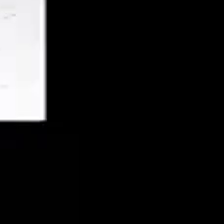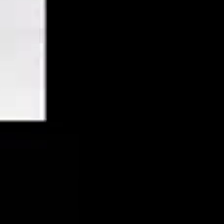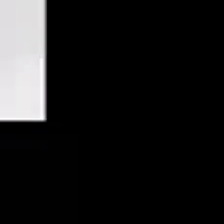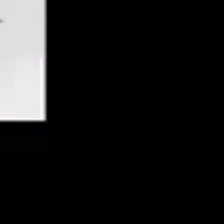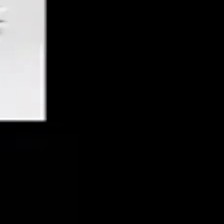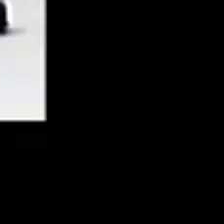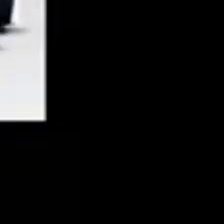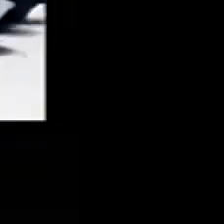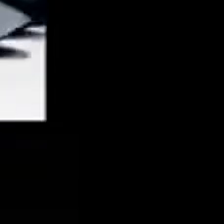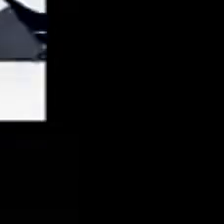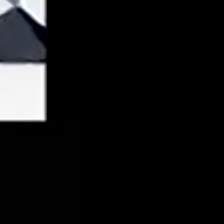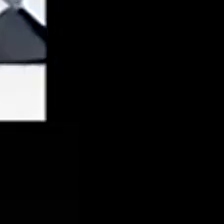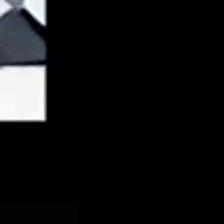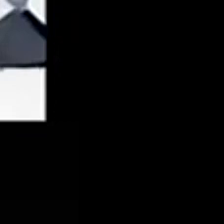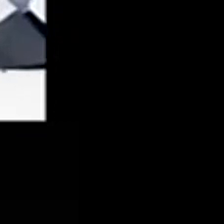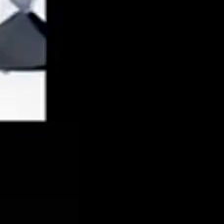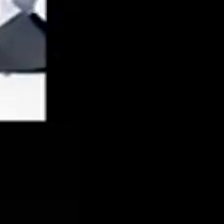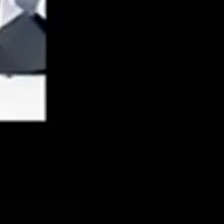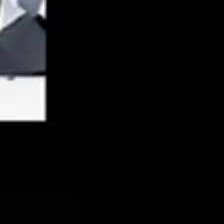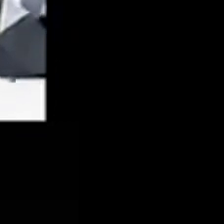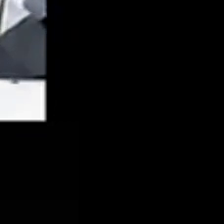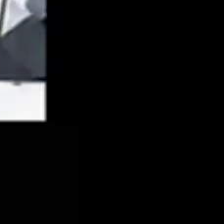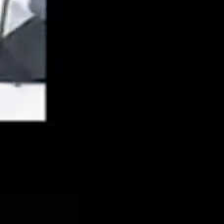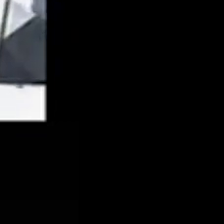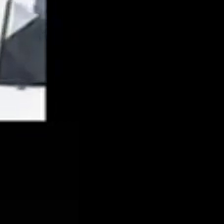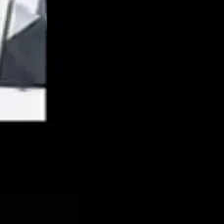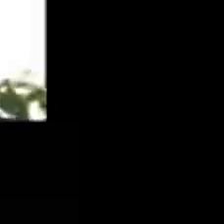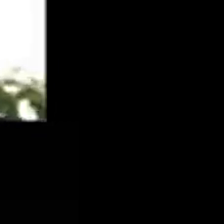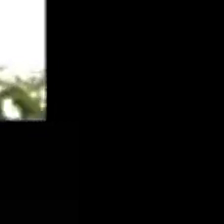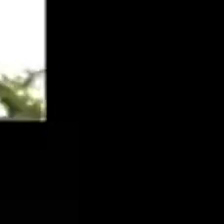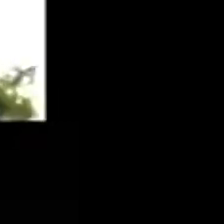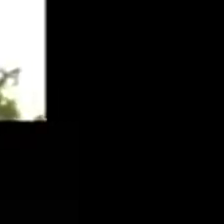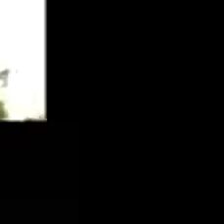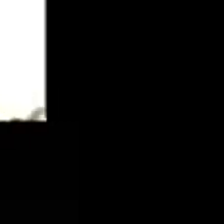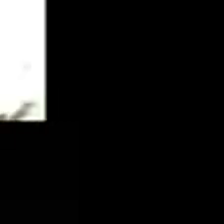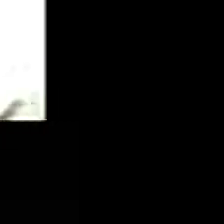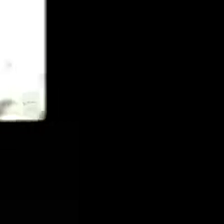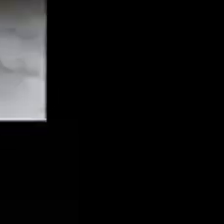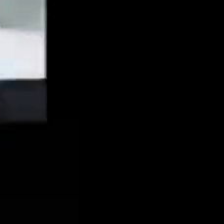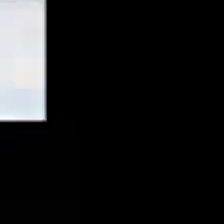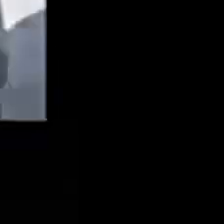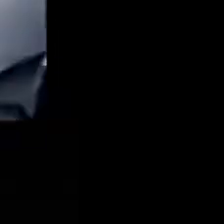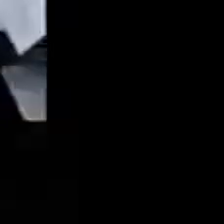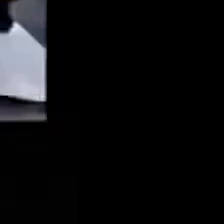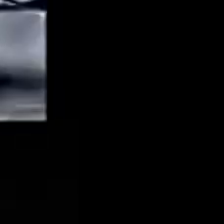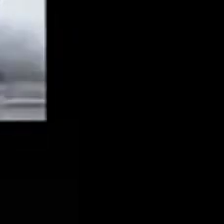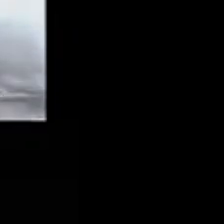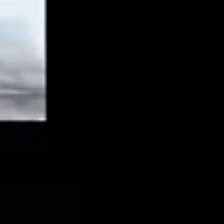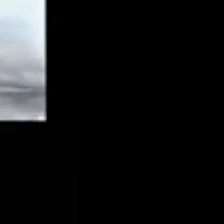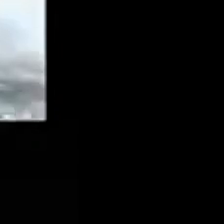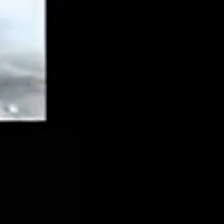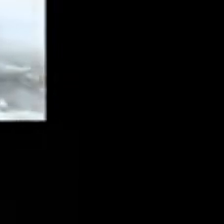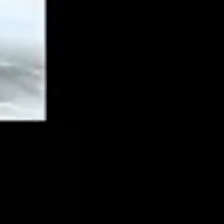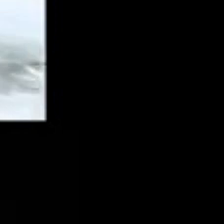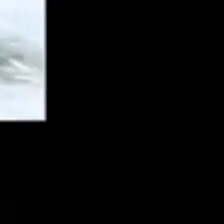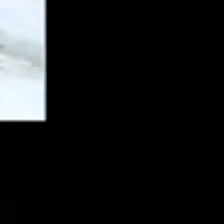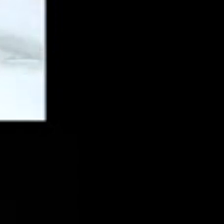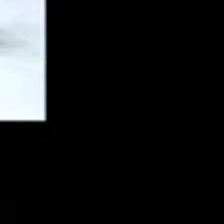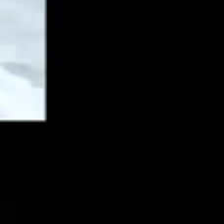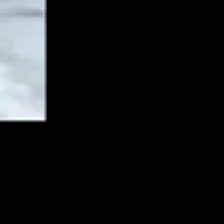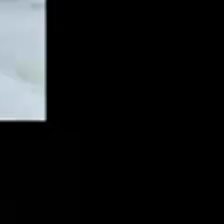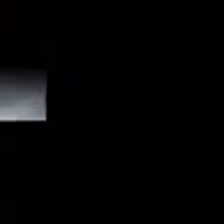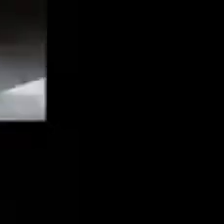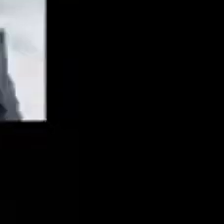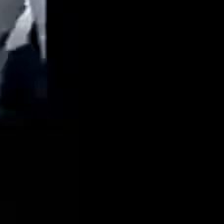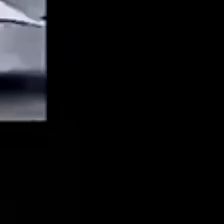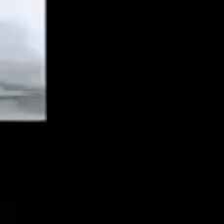Nigeria. Jesus power for extraordinary breakthrough. This is your day. May 24 till May 29,